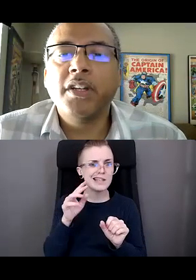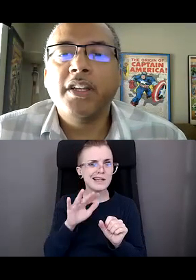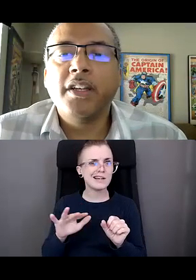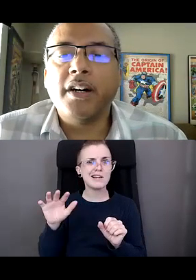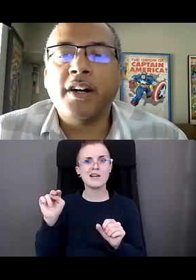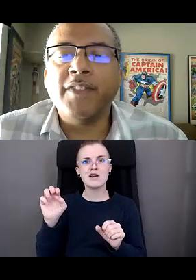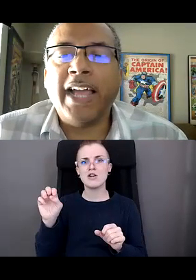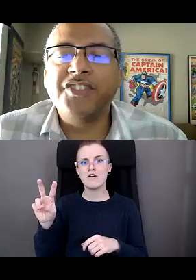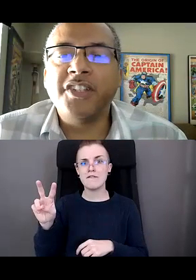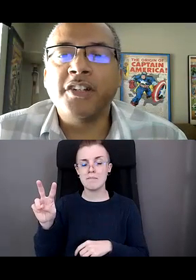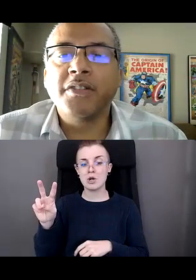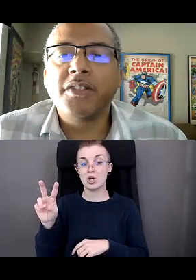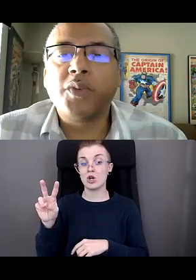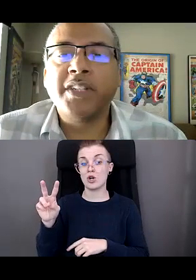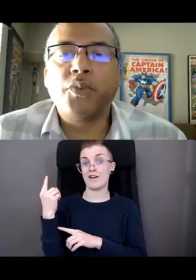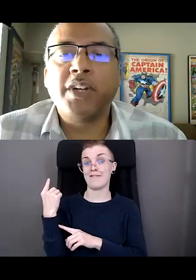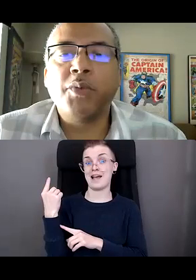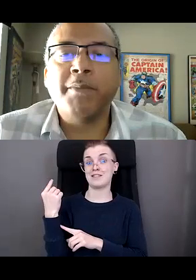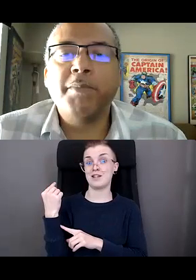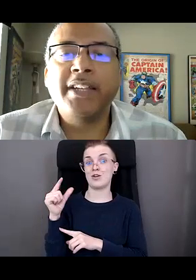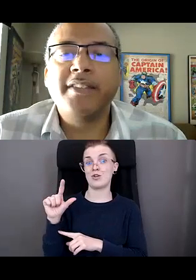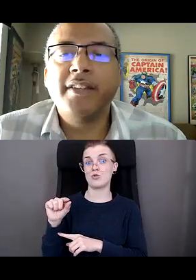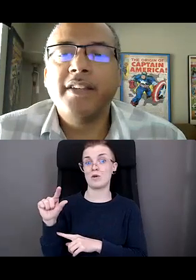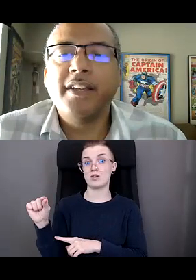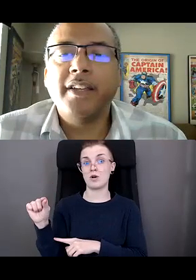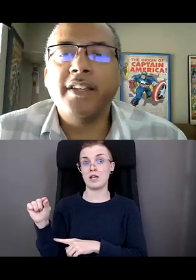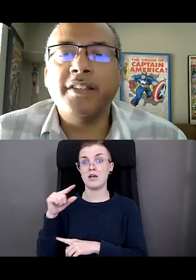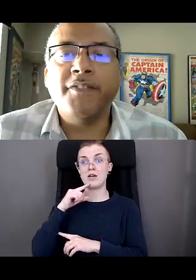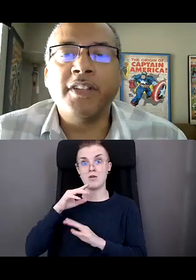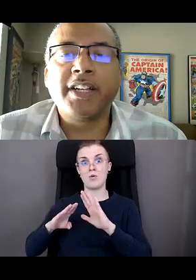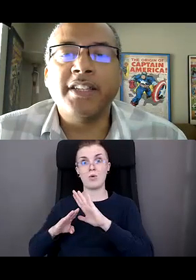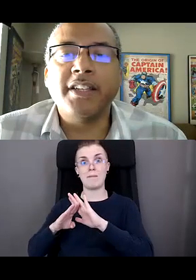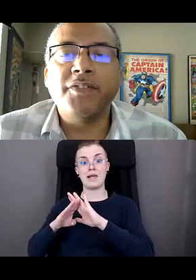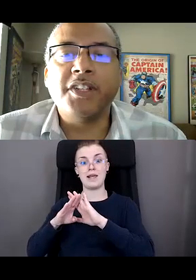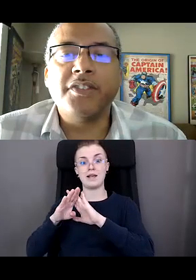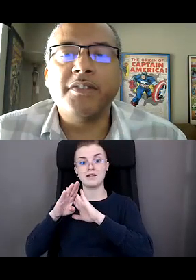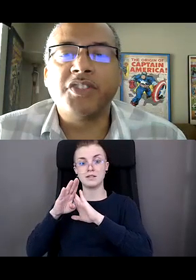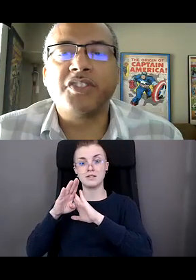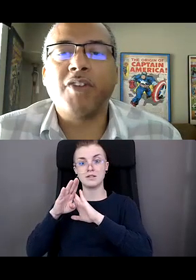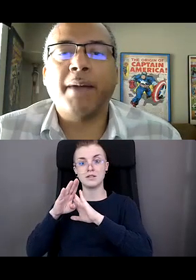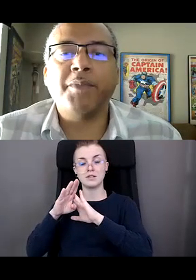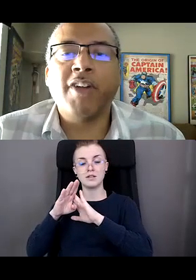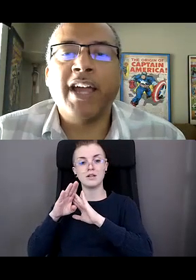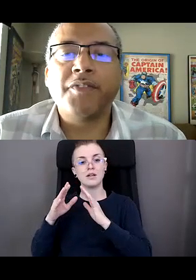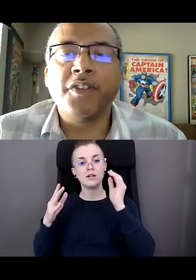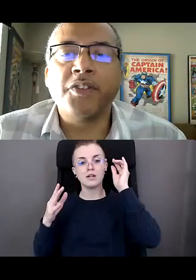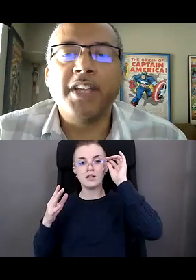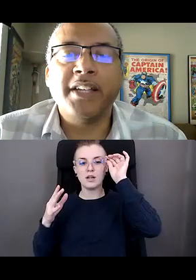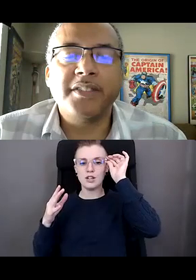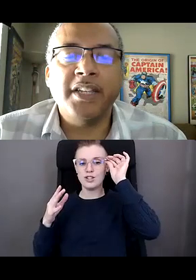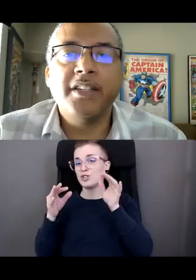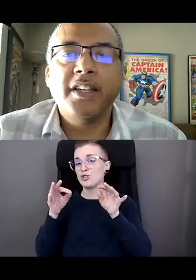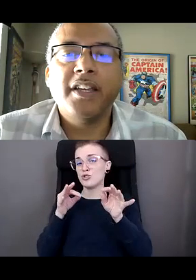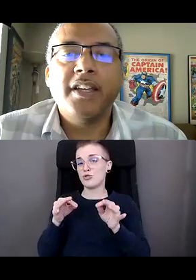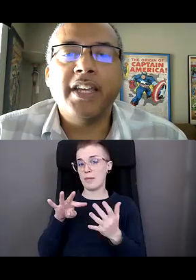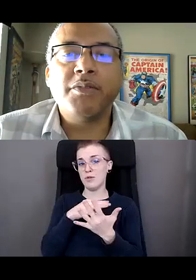November of last year, 2020, when it peaked. If you're looking at it, you could just describe in the graph for those who can't